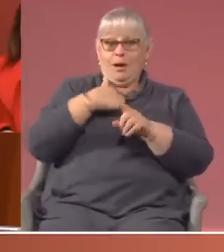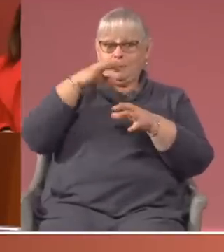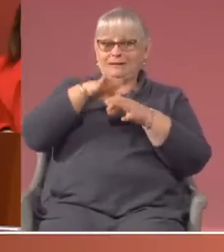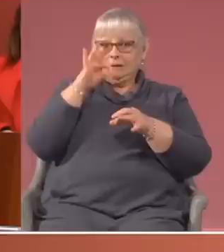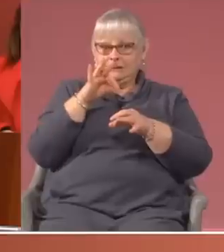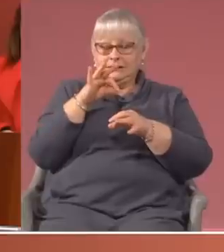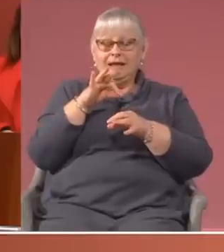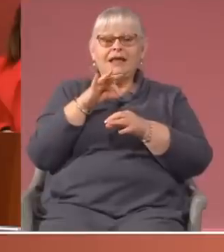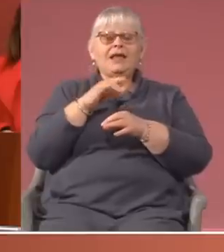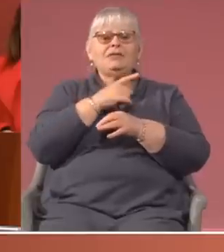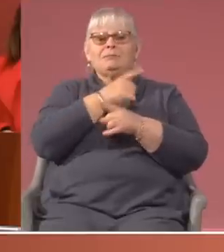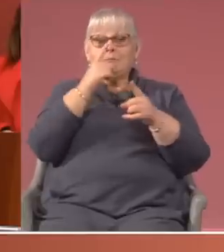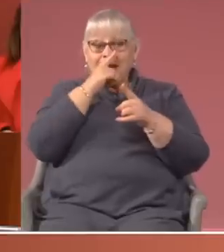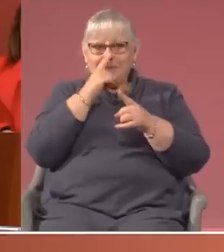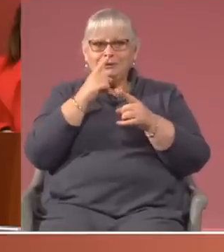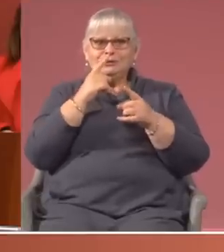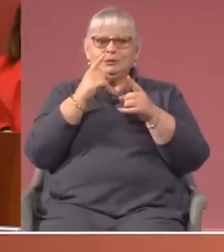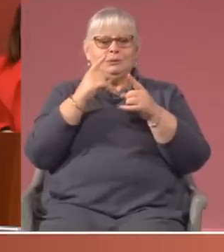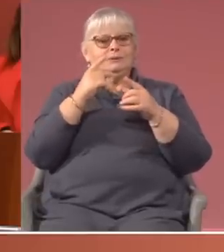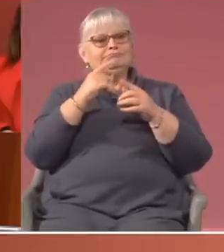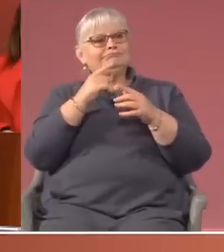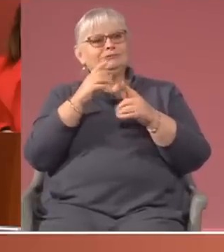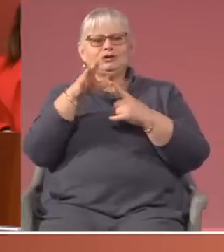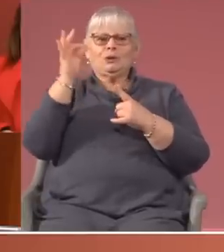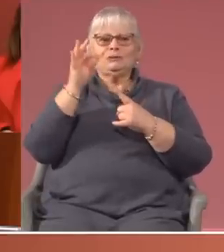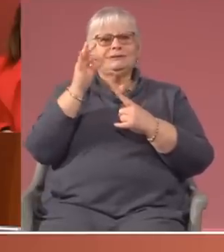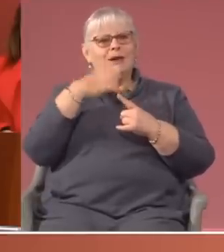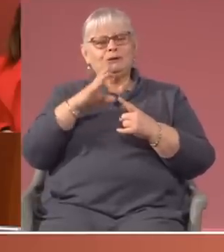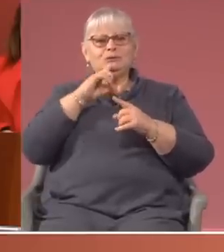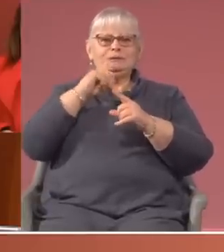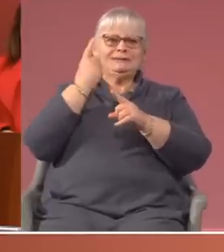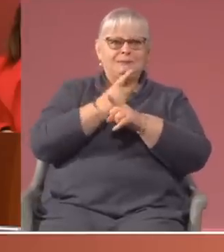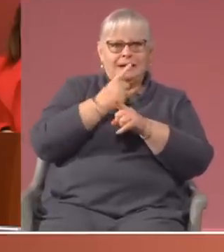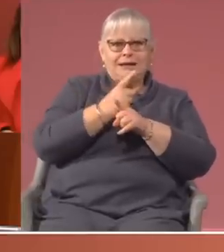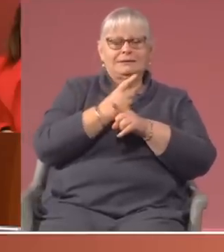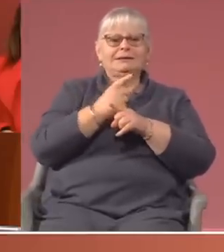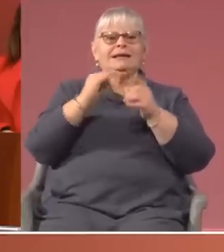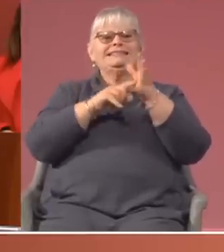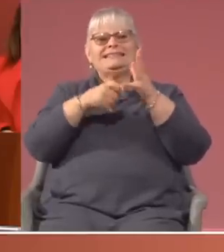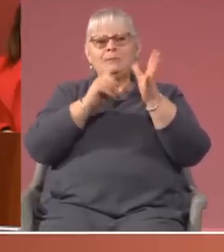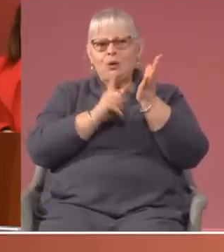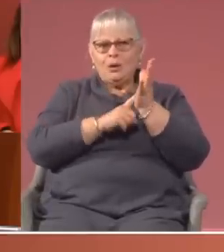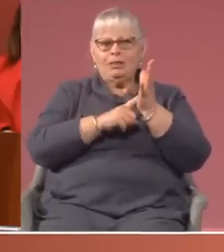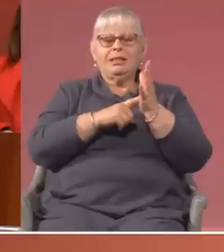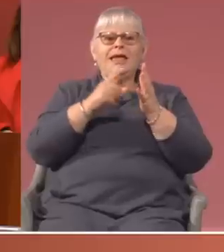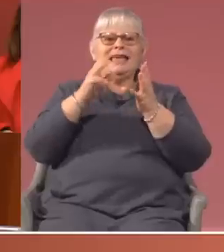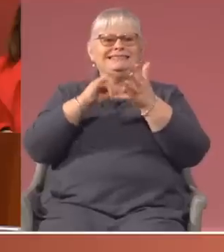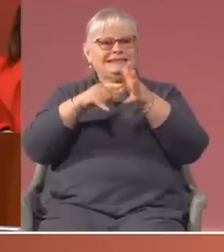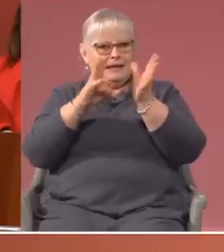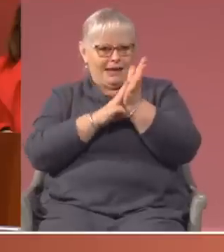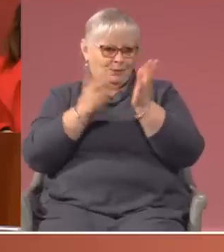of all those who decided to speak out, including Samuel Whitsett and Sam Delaney, who I'm honoured to have here today.